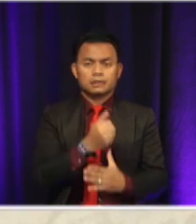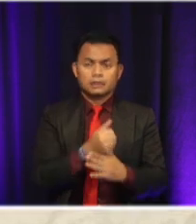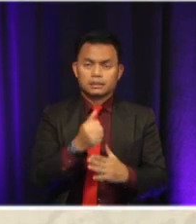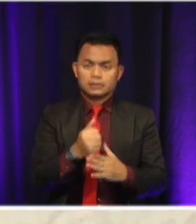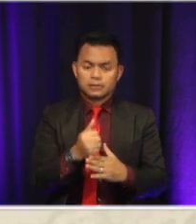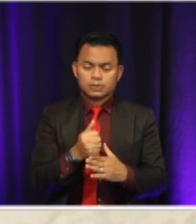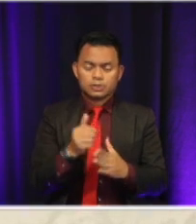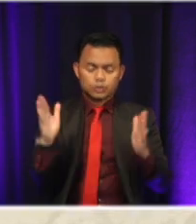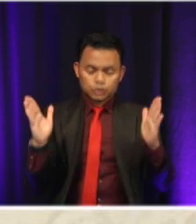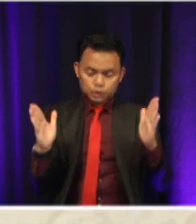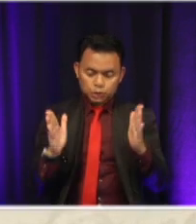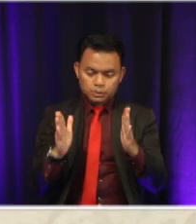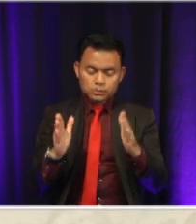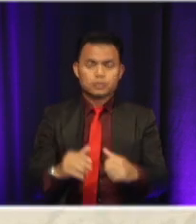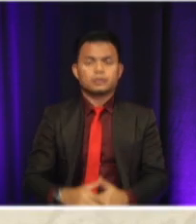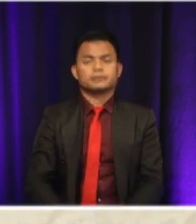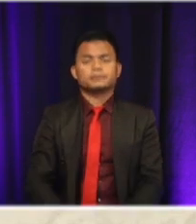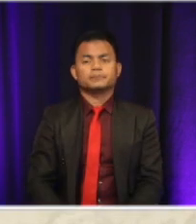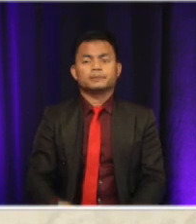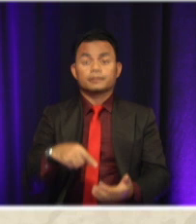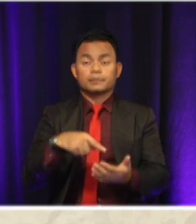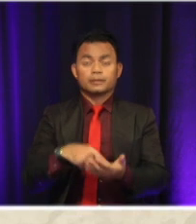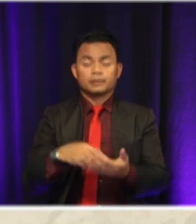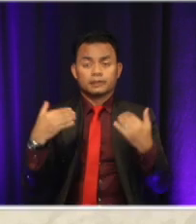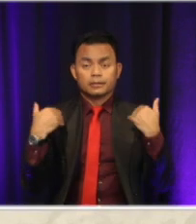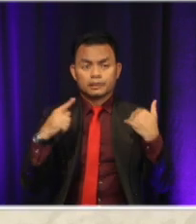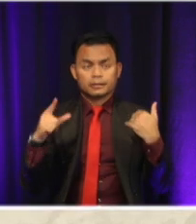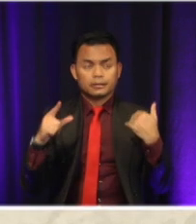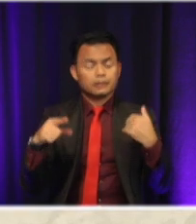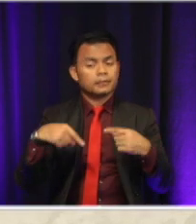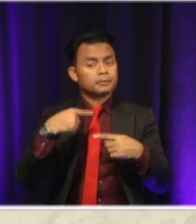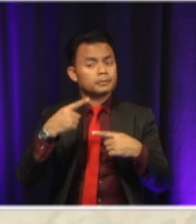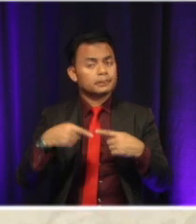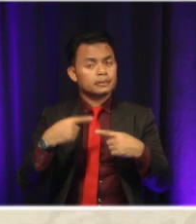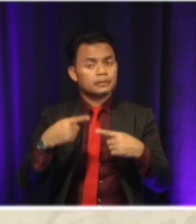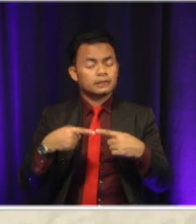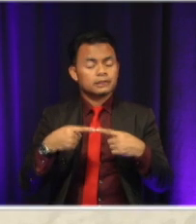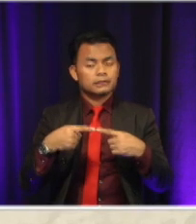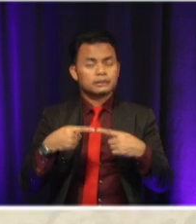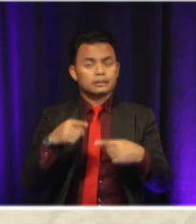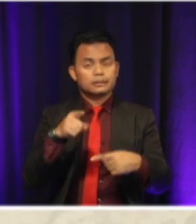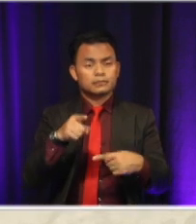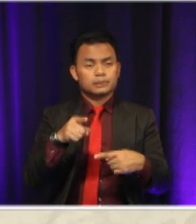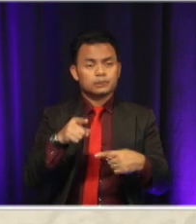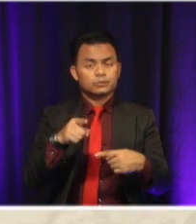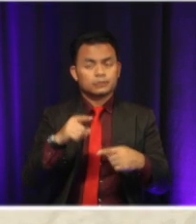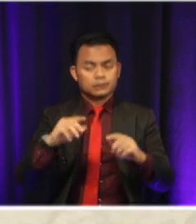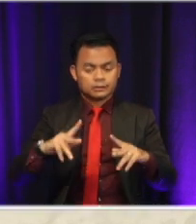story. So this is where, if you want to prove how much you know, how well you know, this is where you